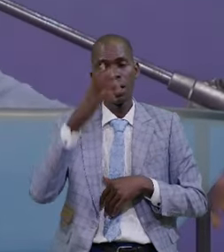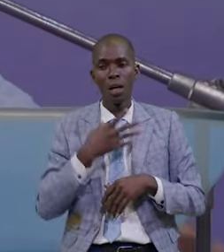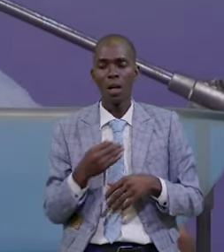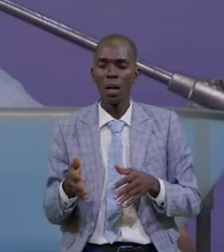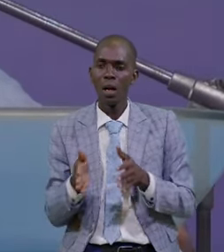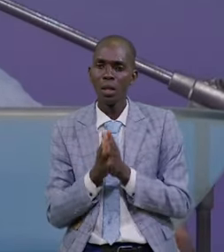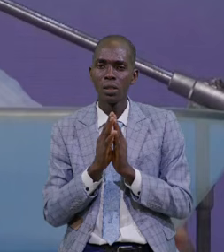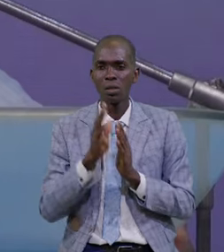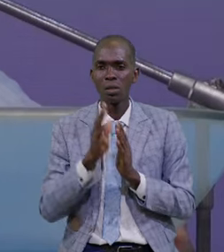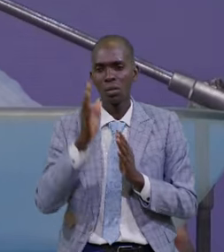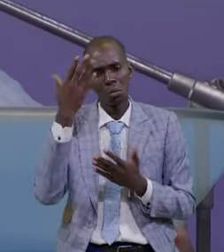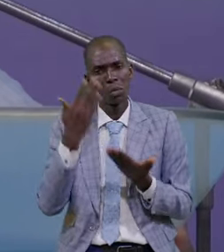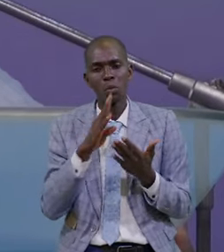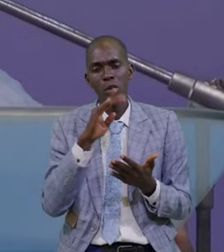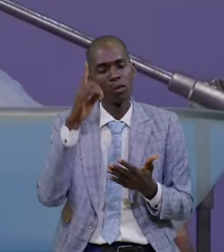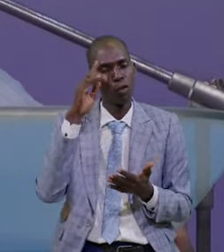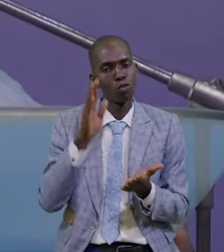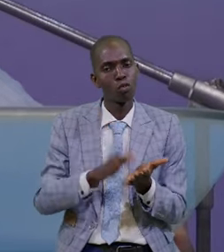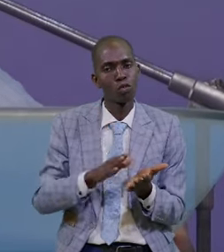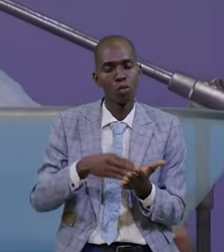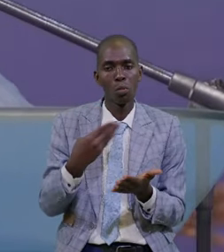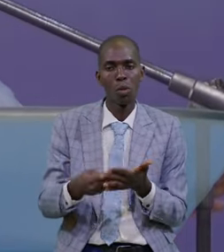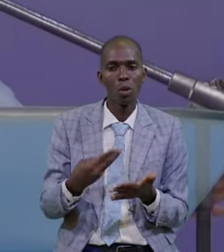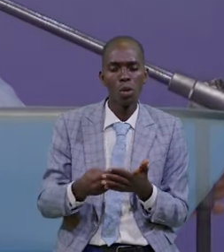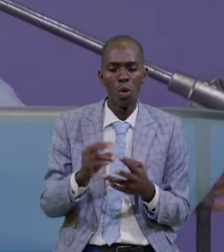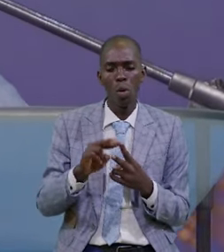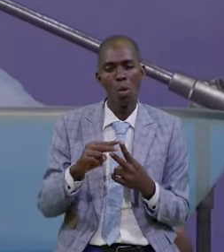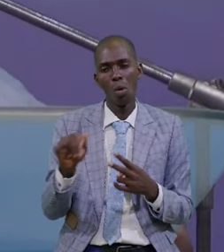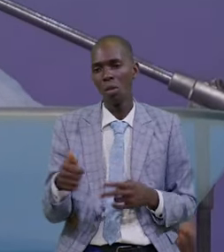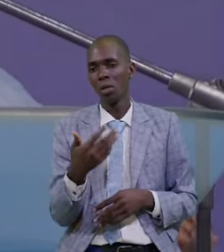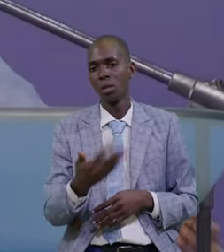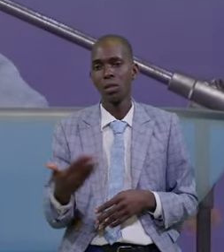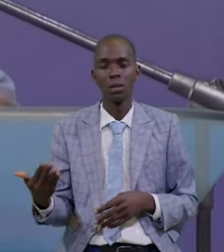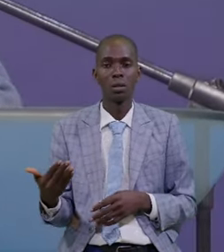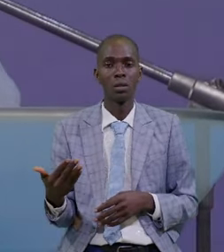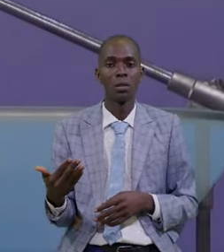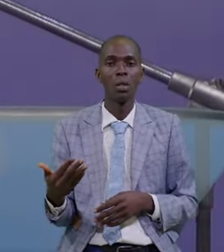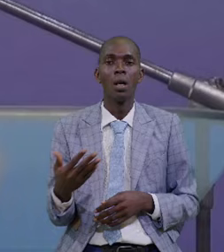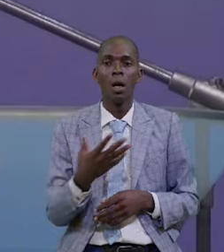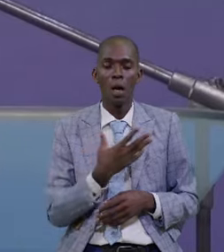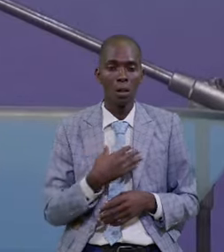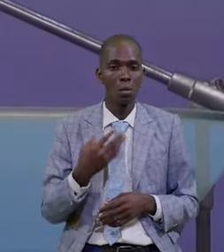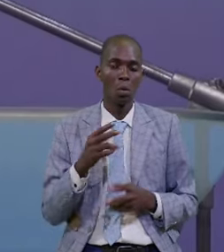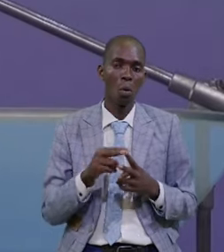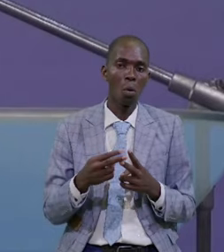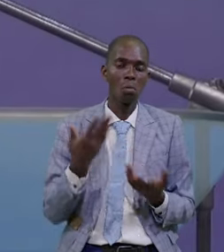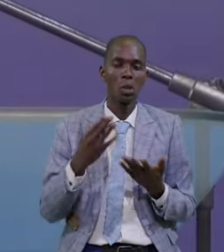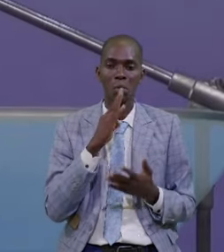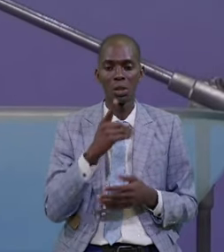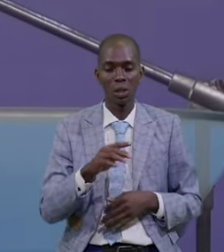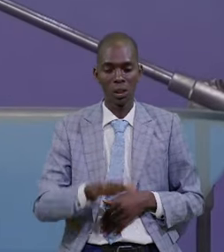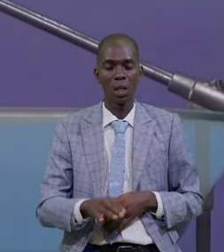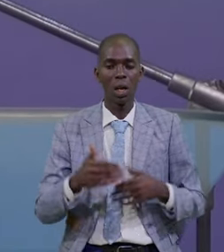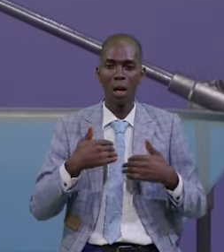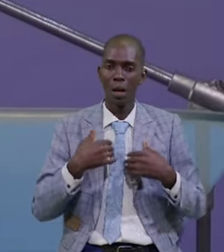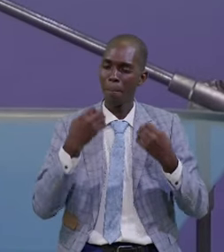baby school fees or something, but the child has too many things on his